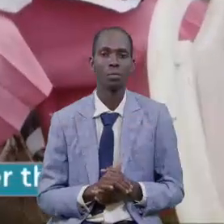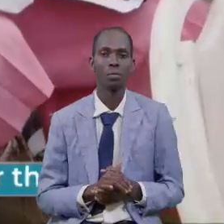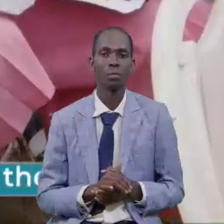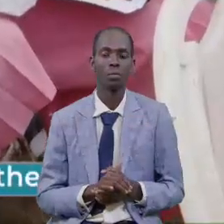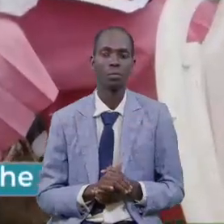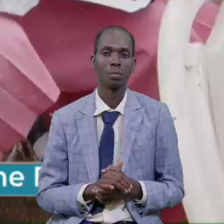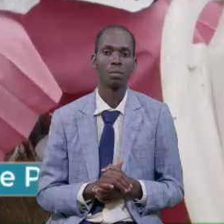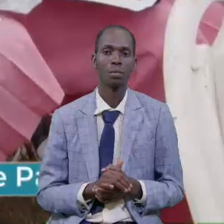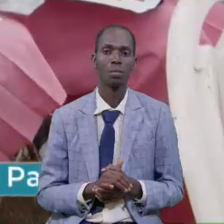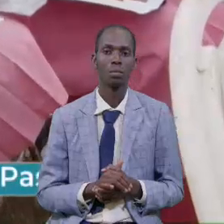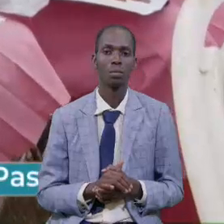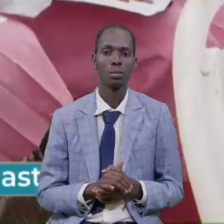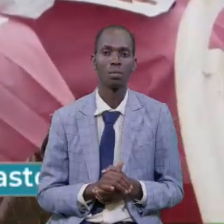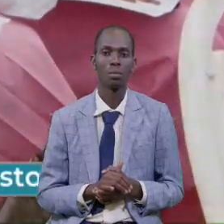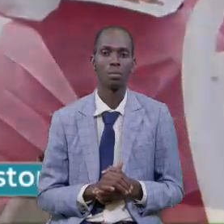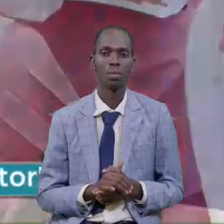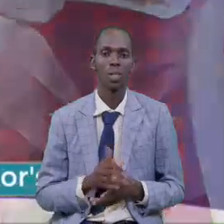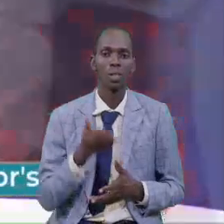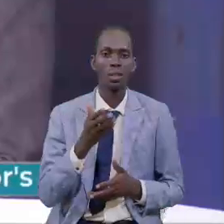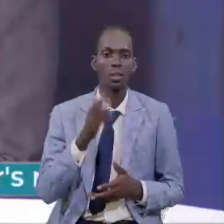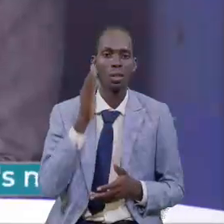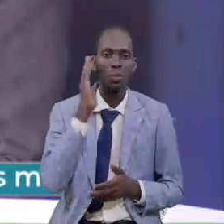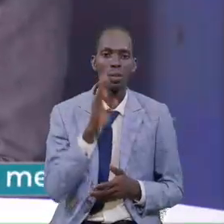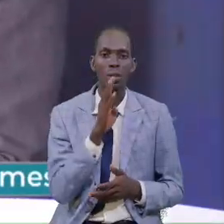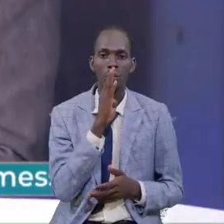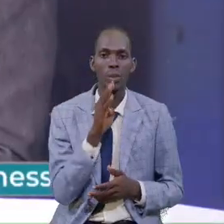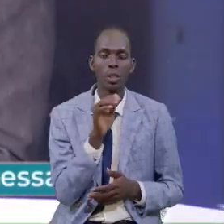+234 915 444 9263. There will be a special meeting.